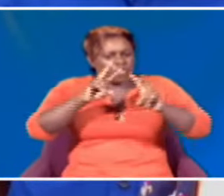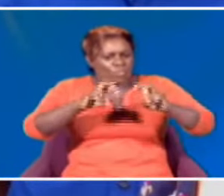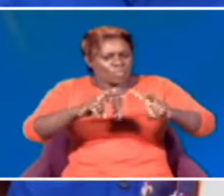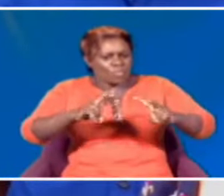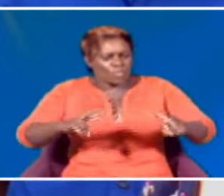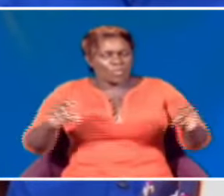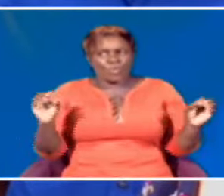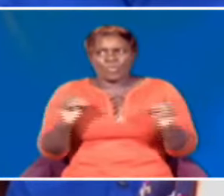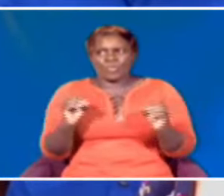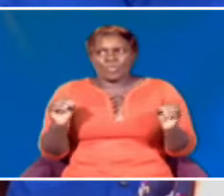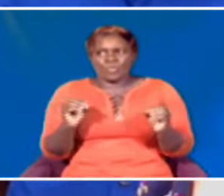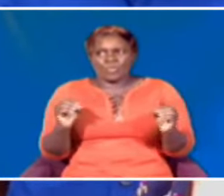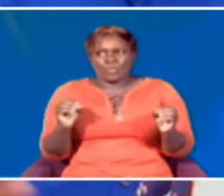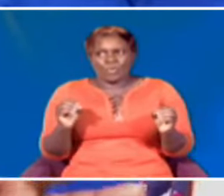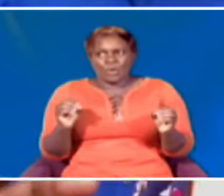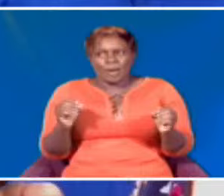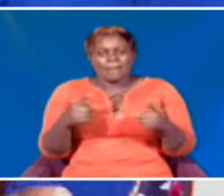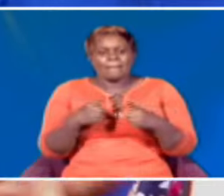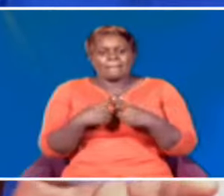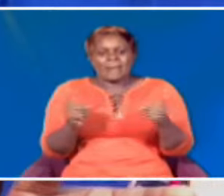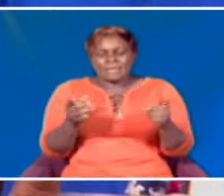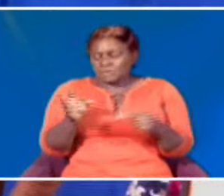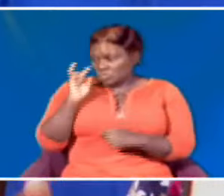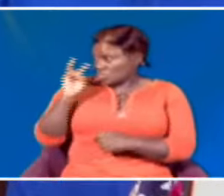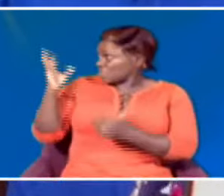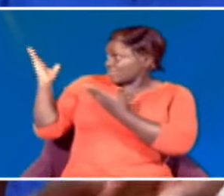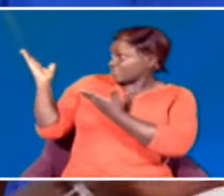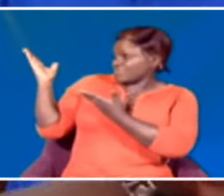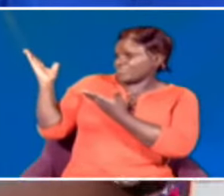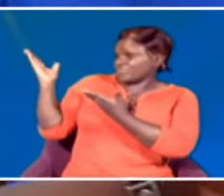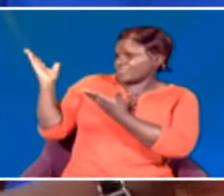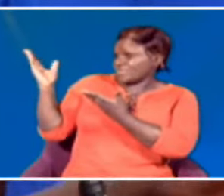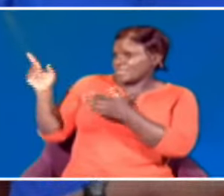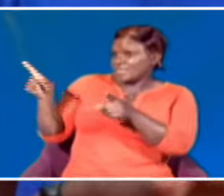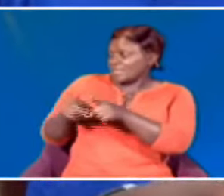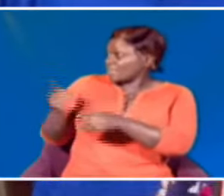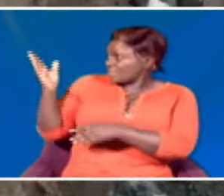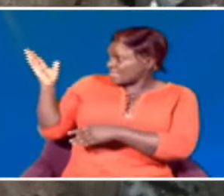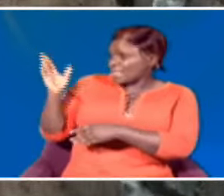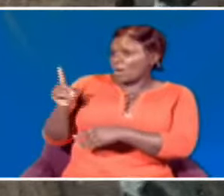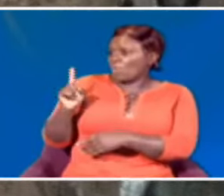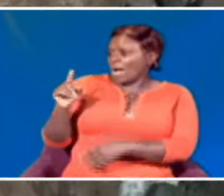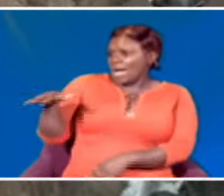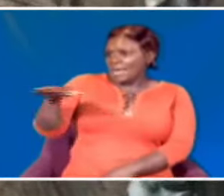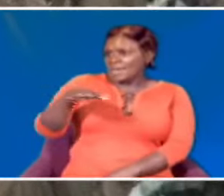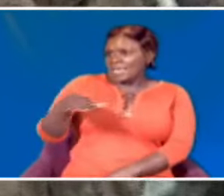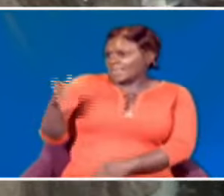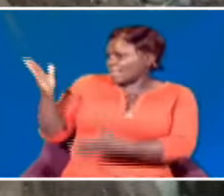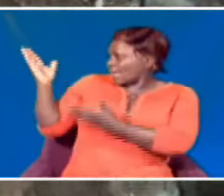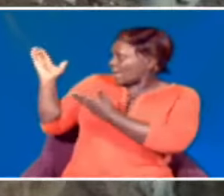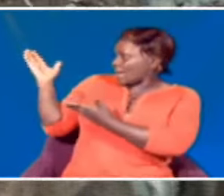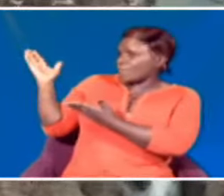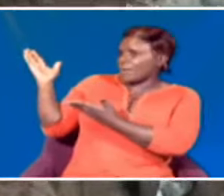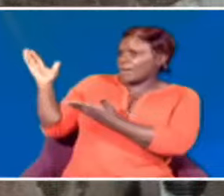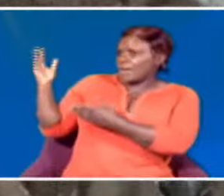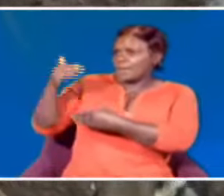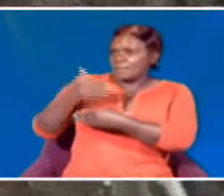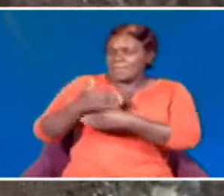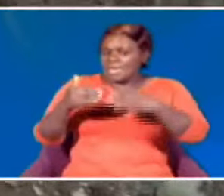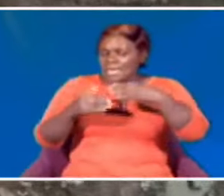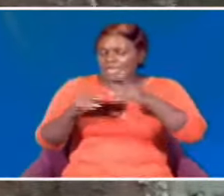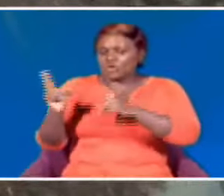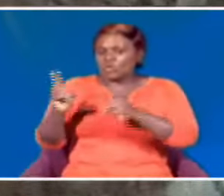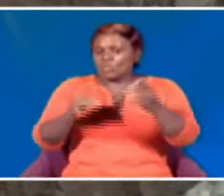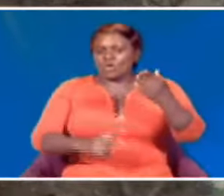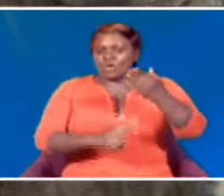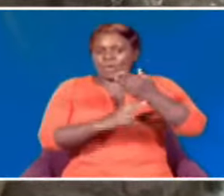complete cost, but it's in billions, you can see. Even that, this one bridge alone, even if you were to construct a normal bridge, you